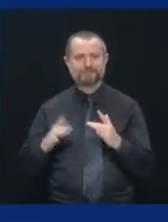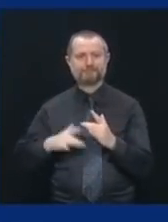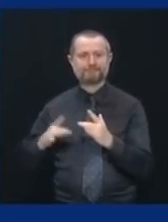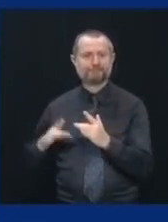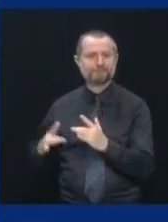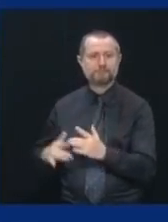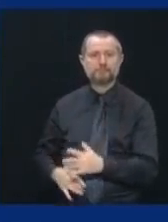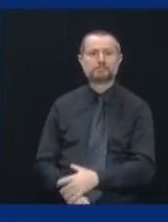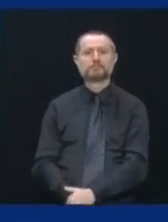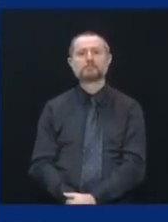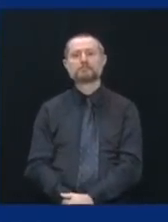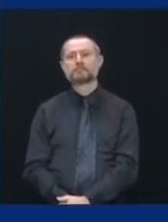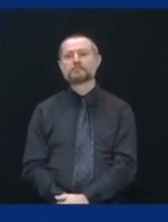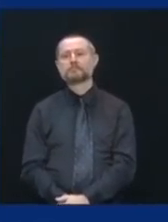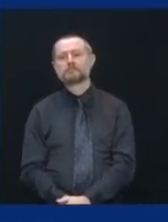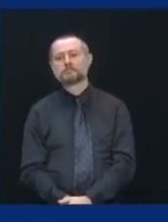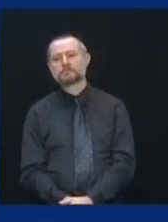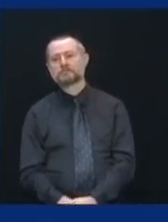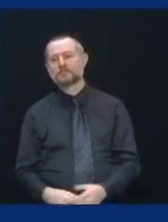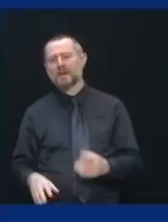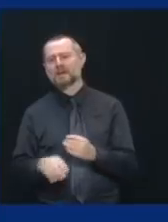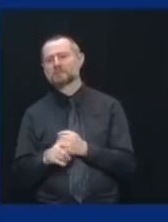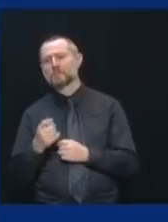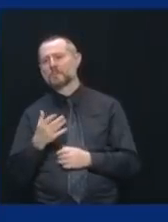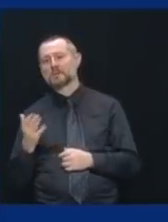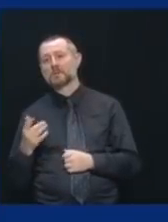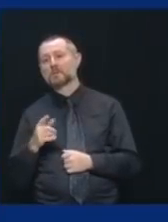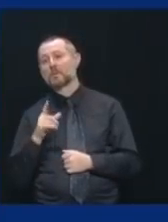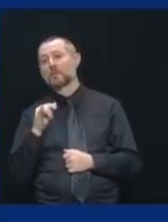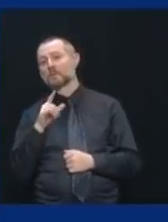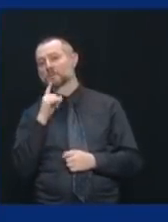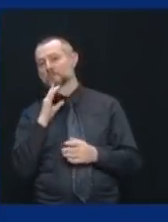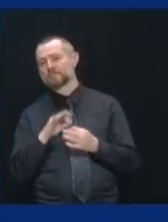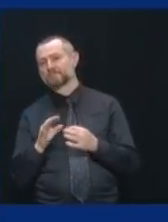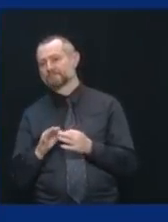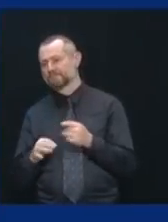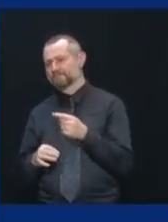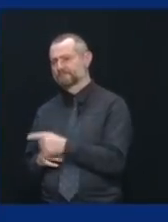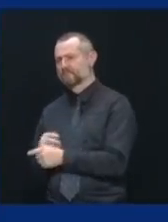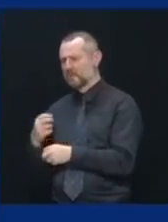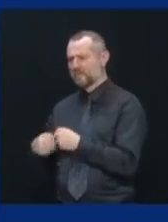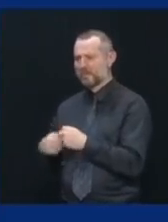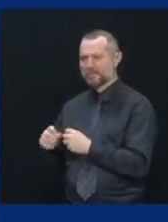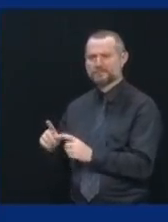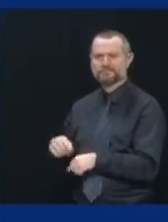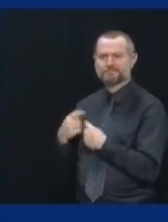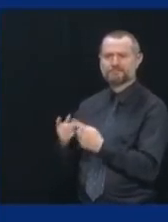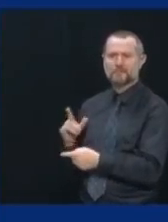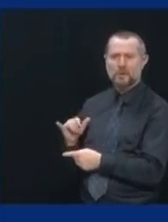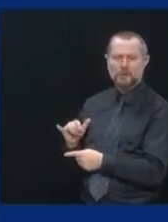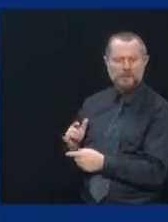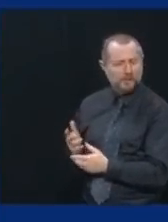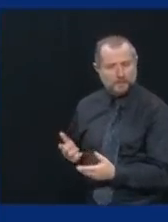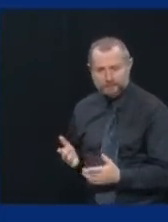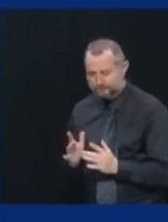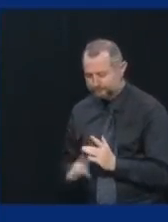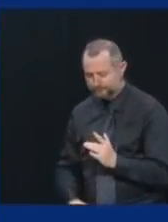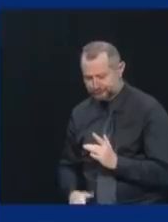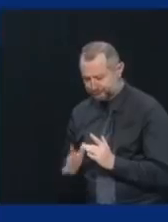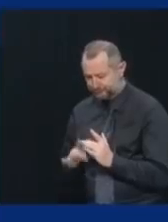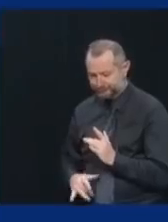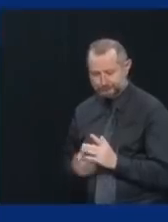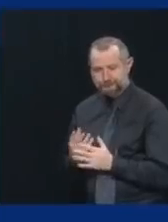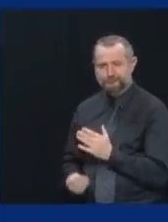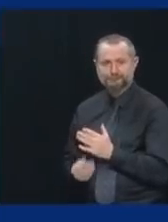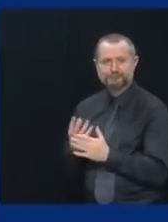want to slip in one more quick one. Long Island, you've mentioned for a couple of weeks as being a problem area, but I have not seen them included in the microcluster strategy yet. Is